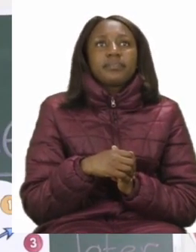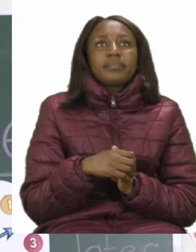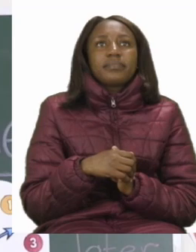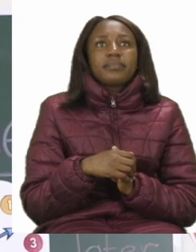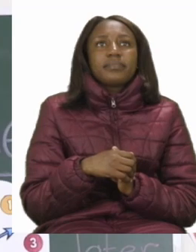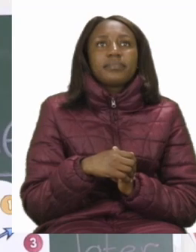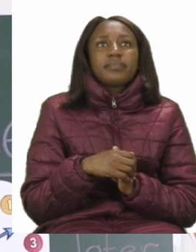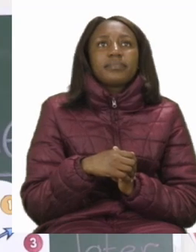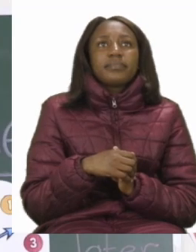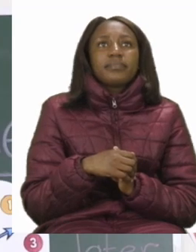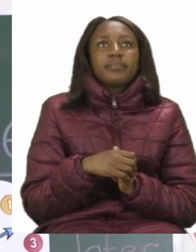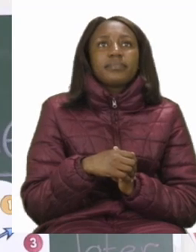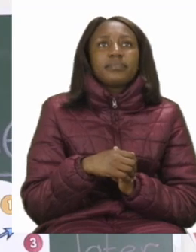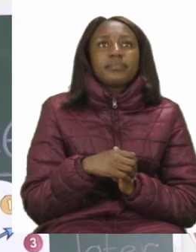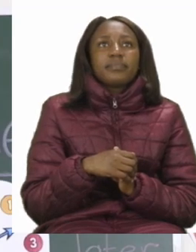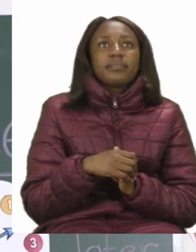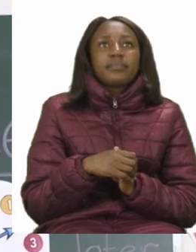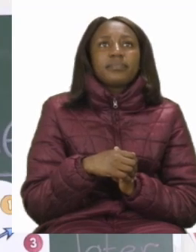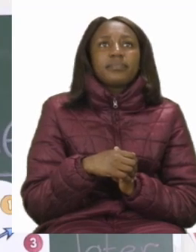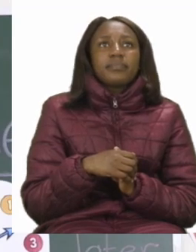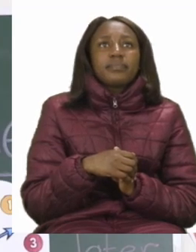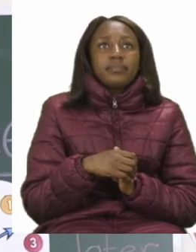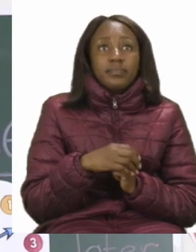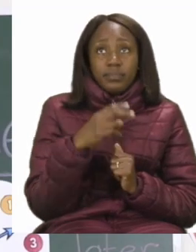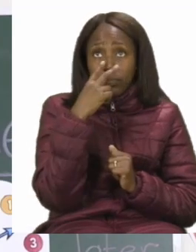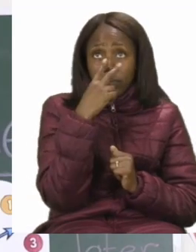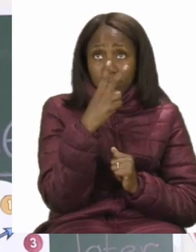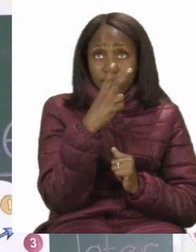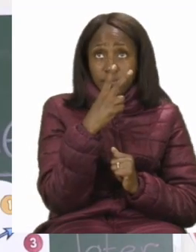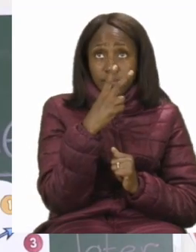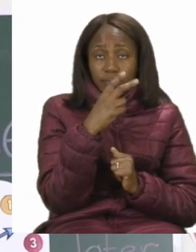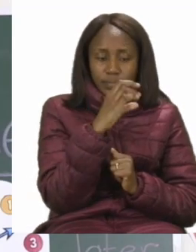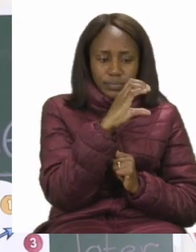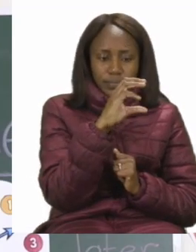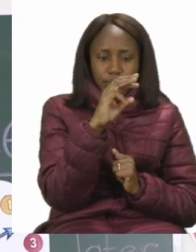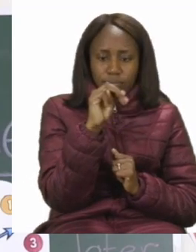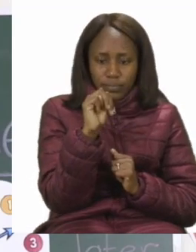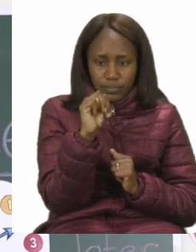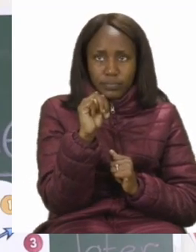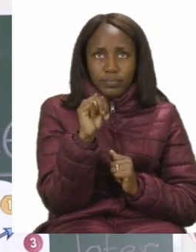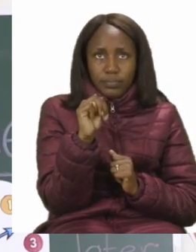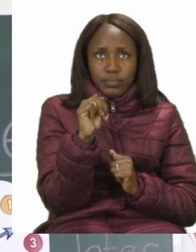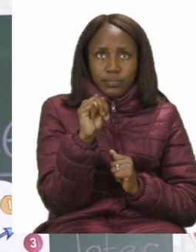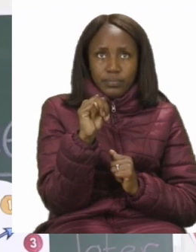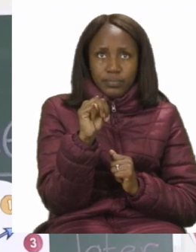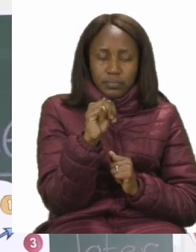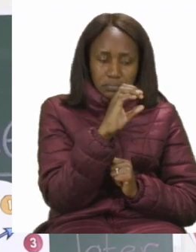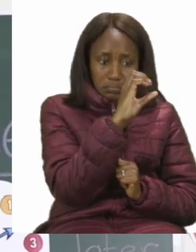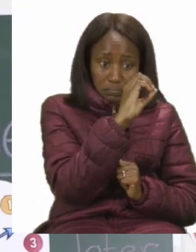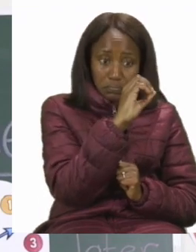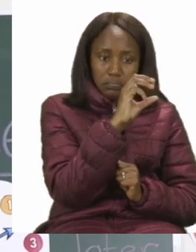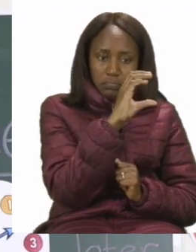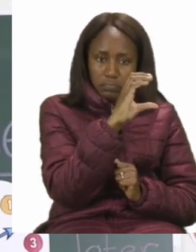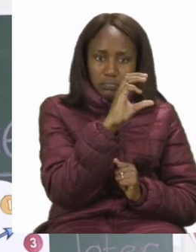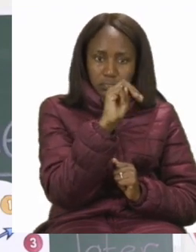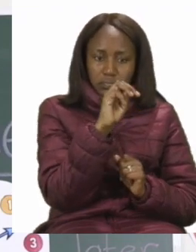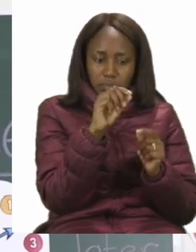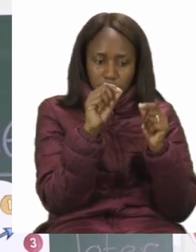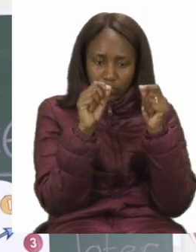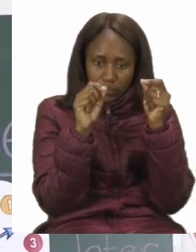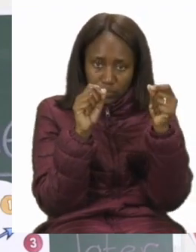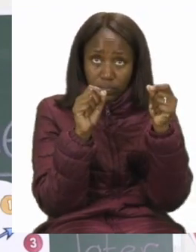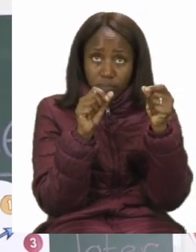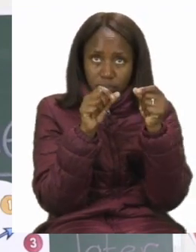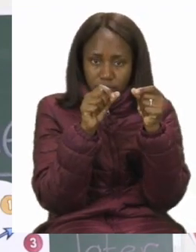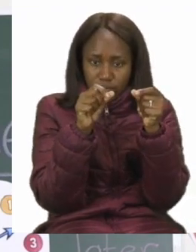you take your ruler again, you look at the centimeter side, and then you take it and